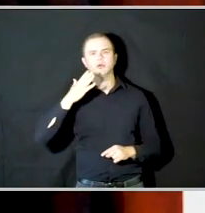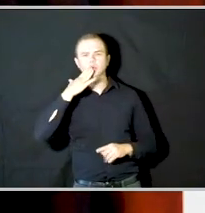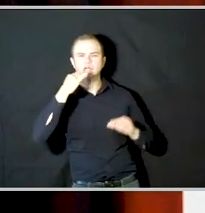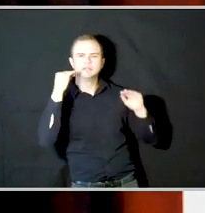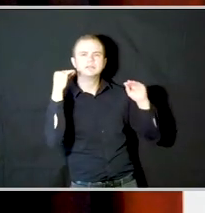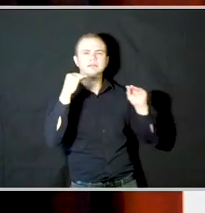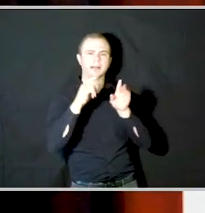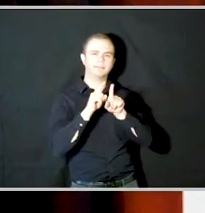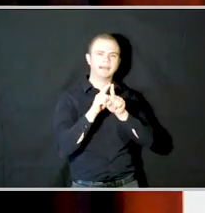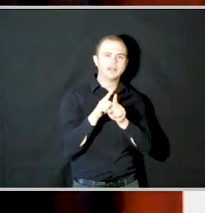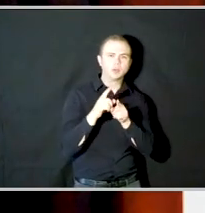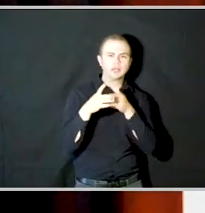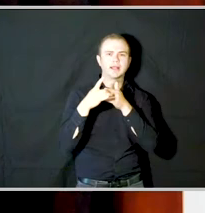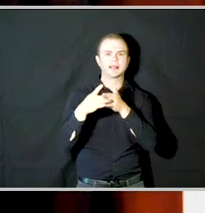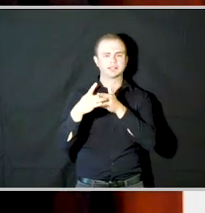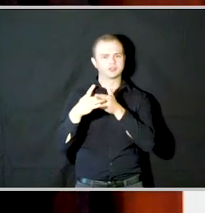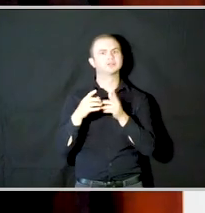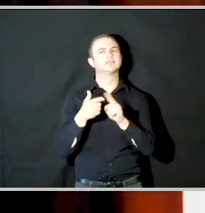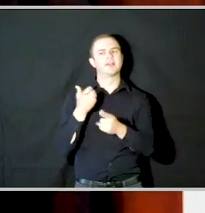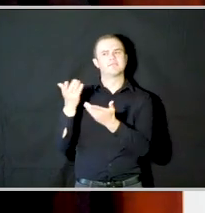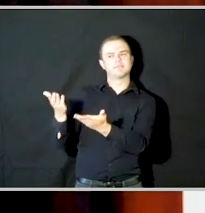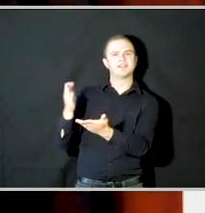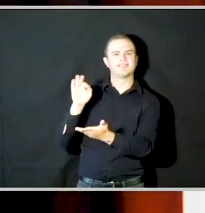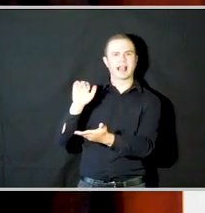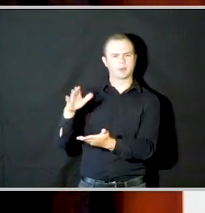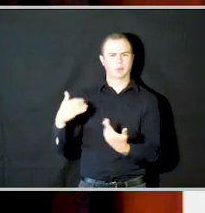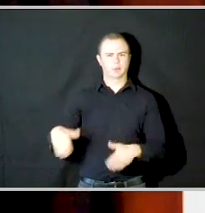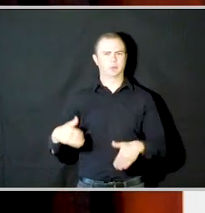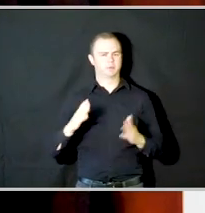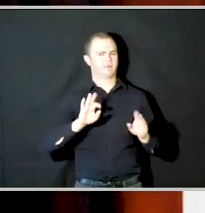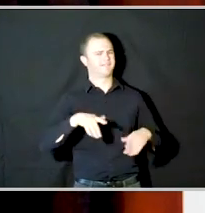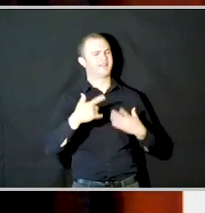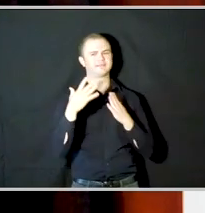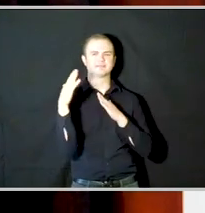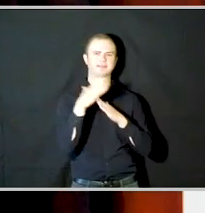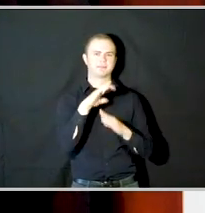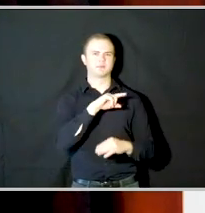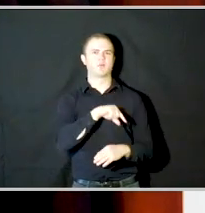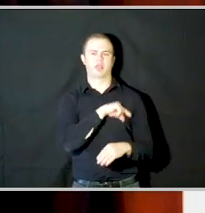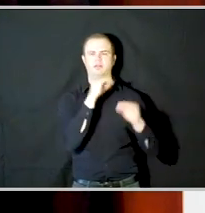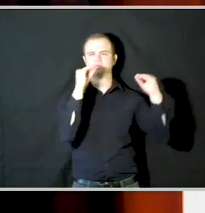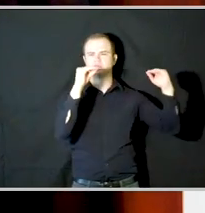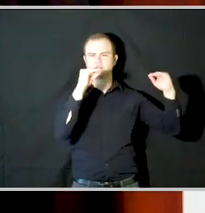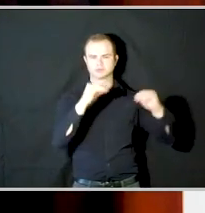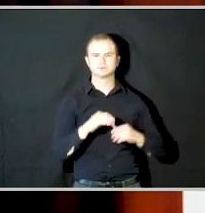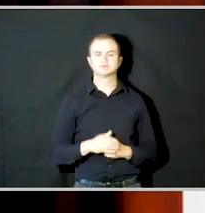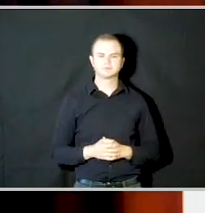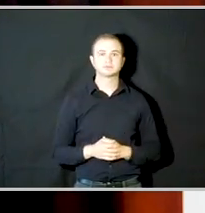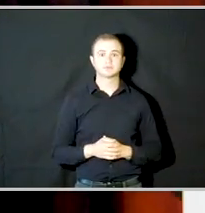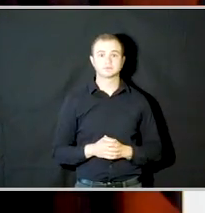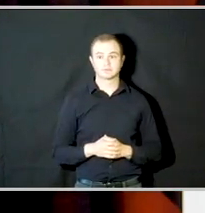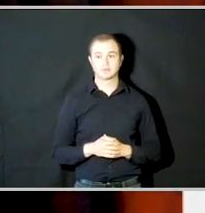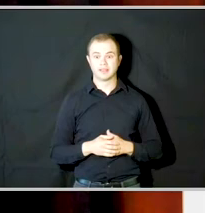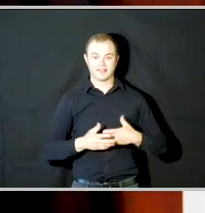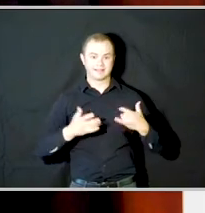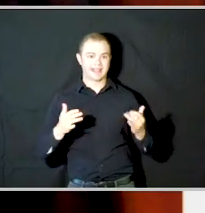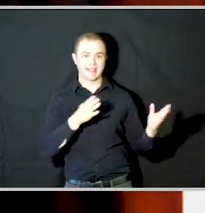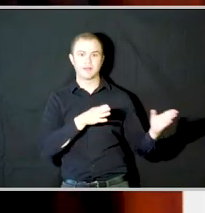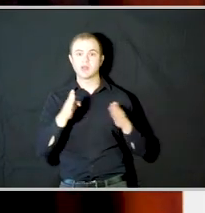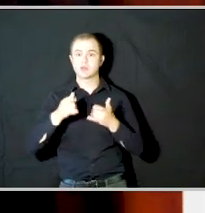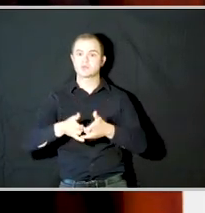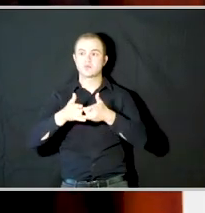true leadership in terms of faculty delivering high quality instruction to the students. So with that, let us get to the award